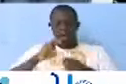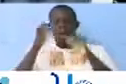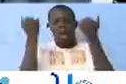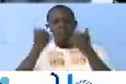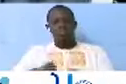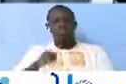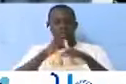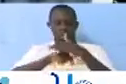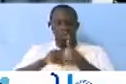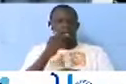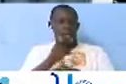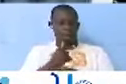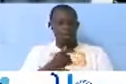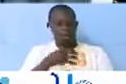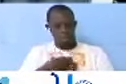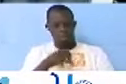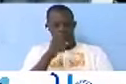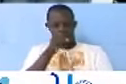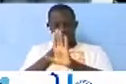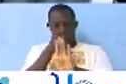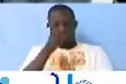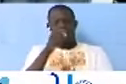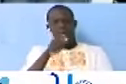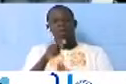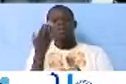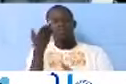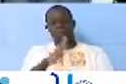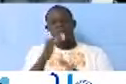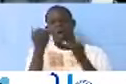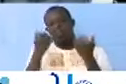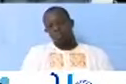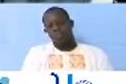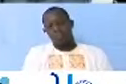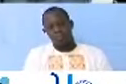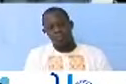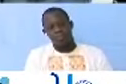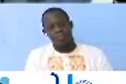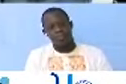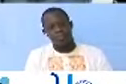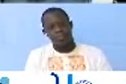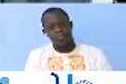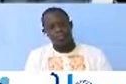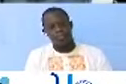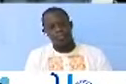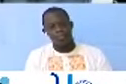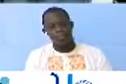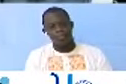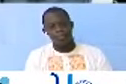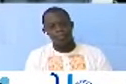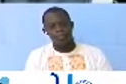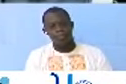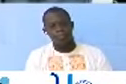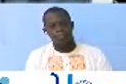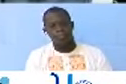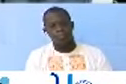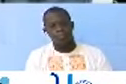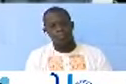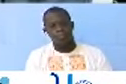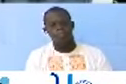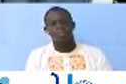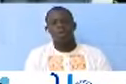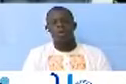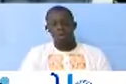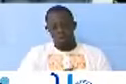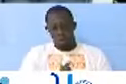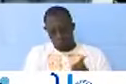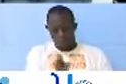lamen yalon ko hada badi nyanti tinyal me yalon ko ketay bankun kan jang kur ka je ko ko ikana murun kan e murna nyany bankun kan jang ko denke. We